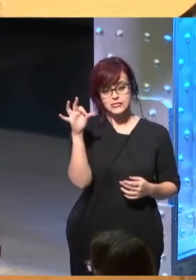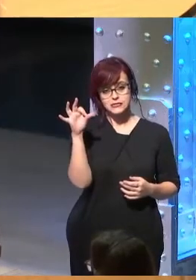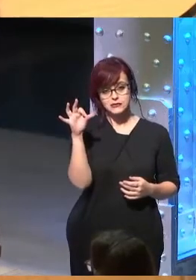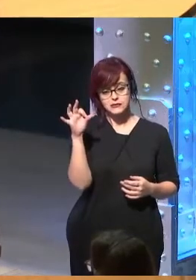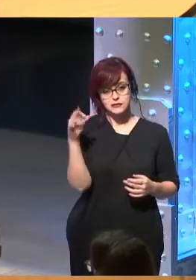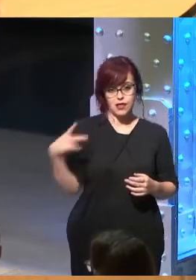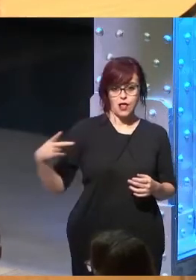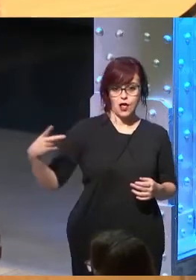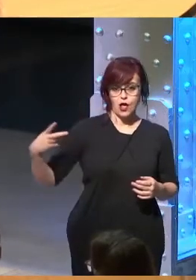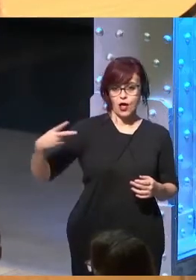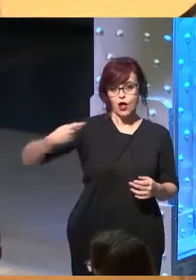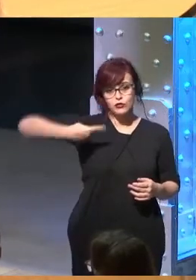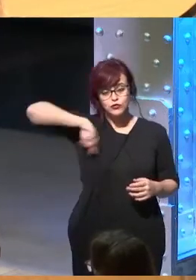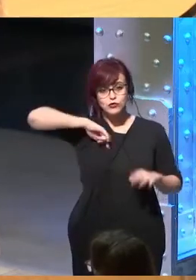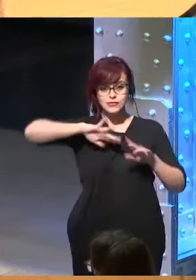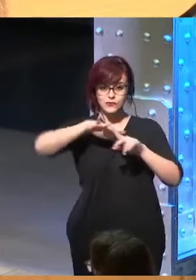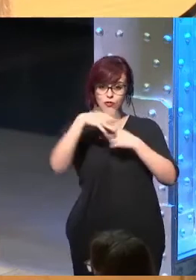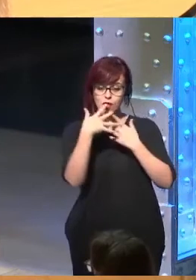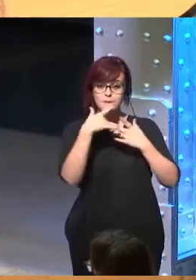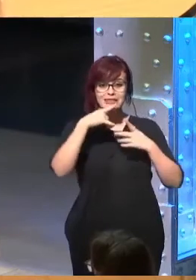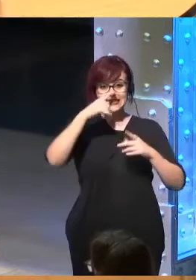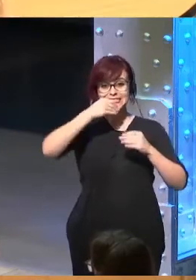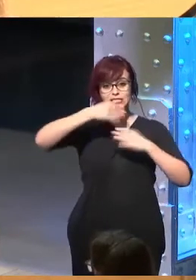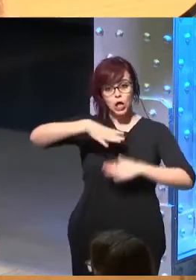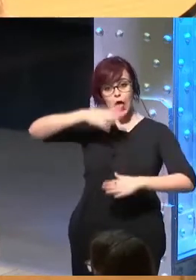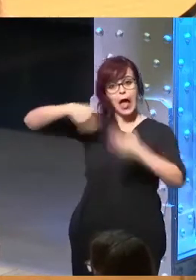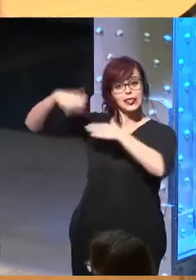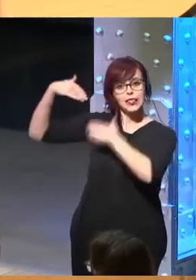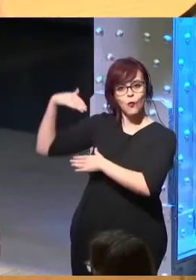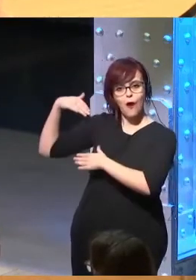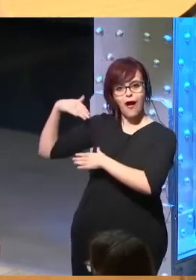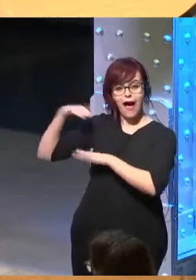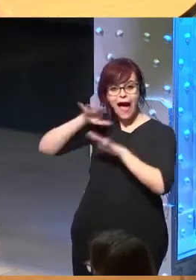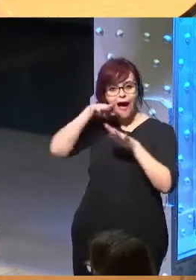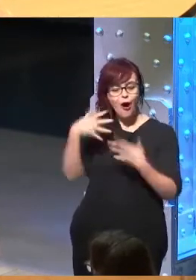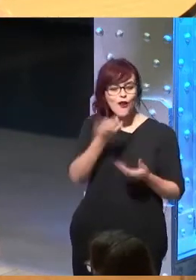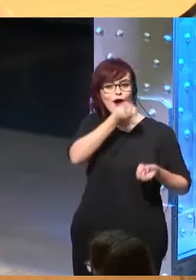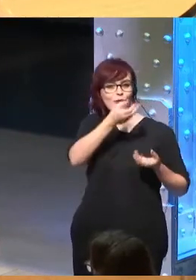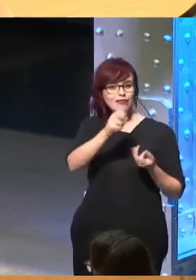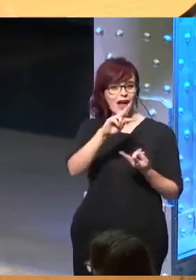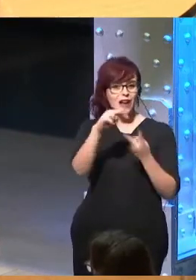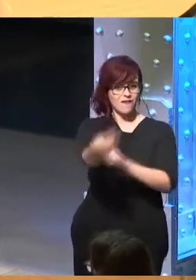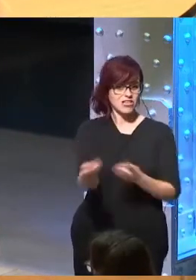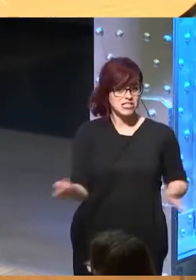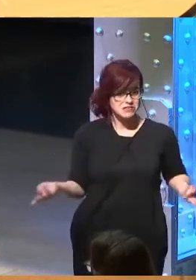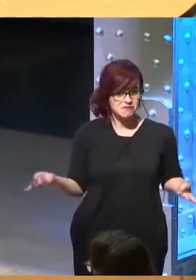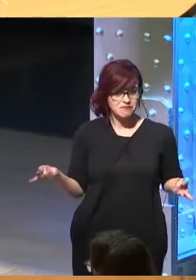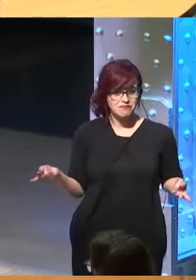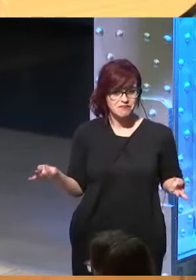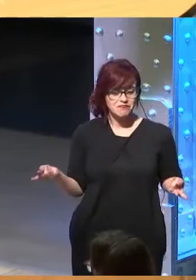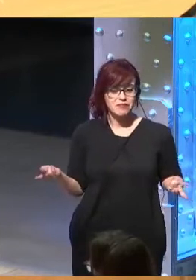overturned the ancient version of these stories. They were very keen that they thought that was a good idea, that myths were